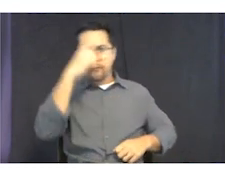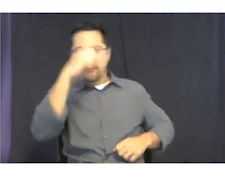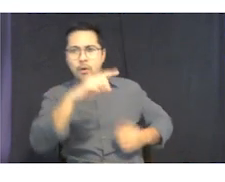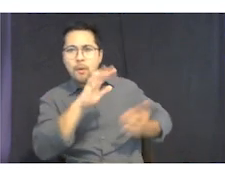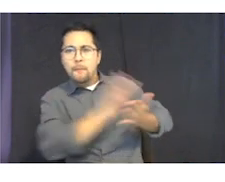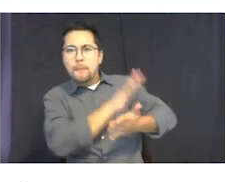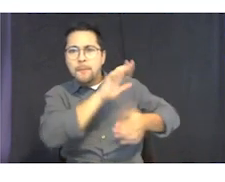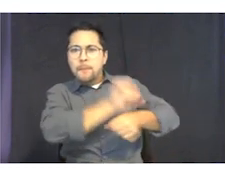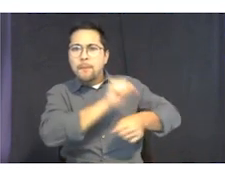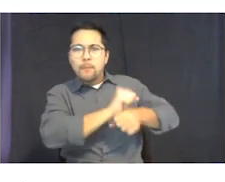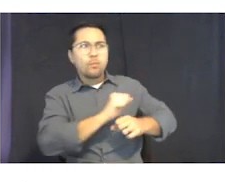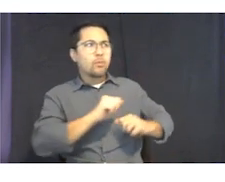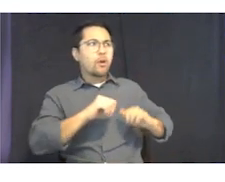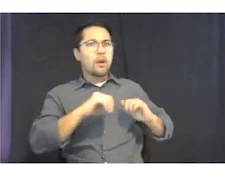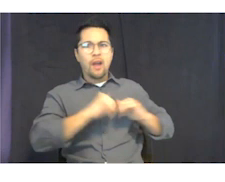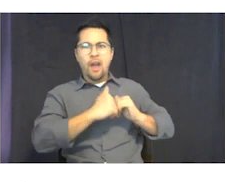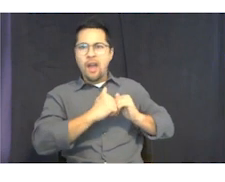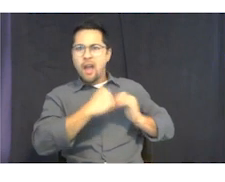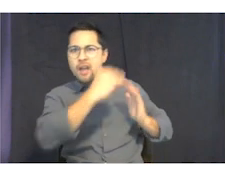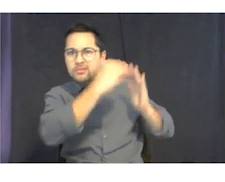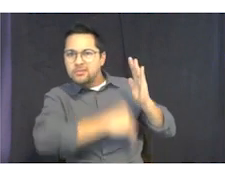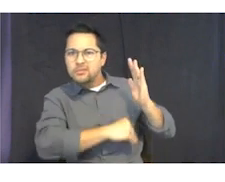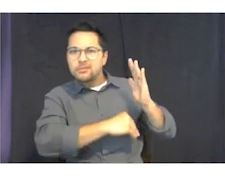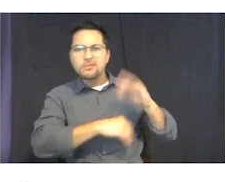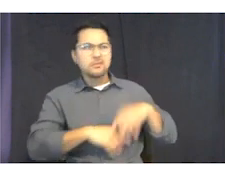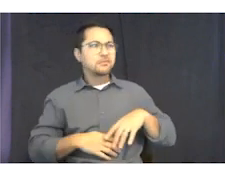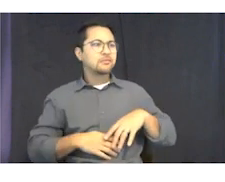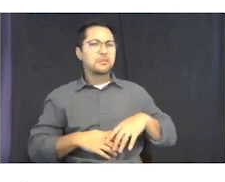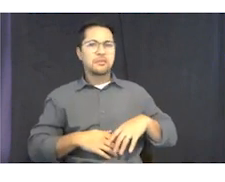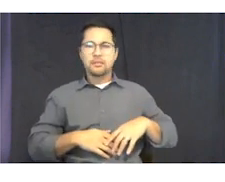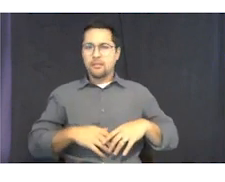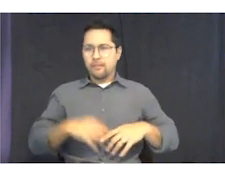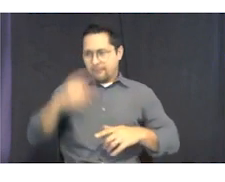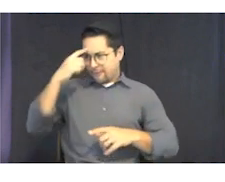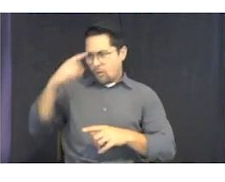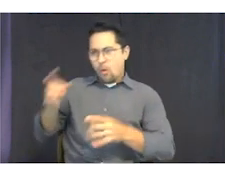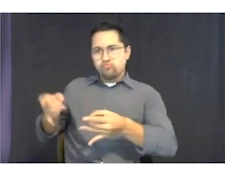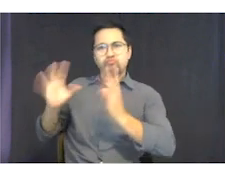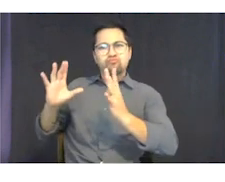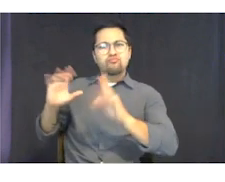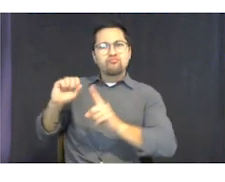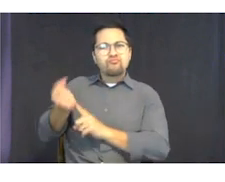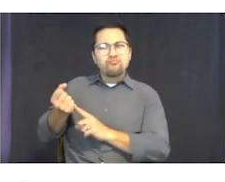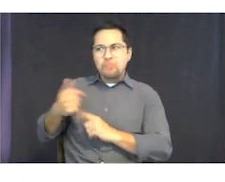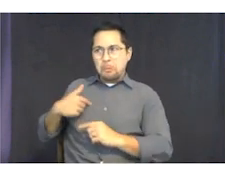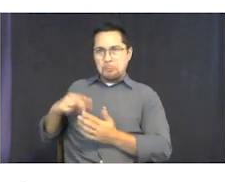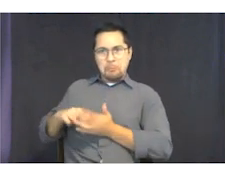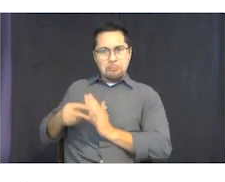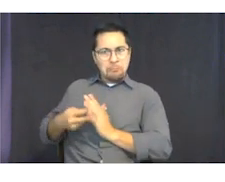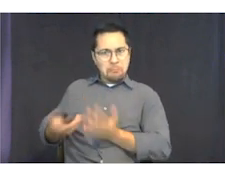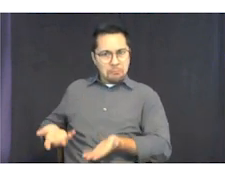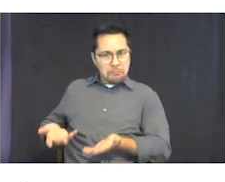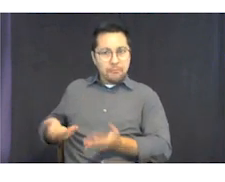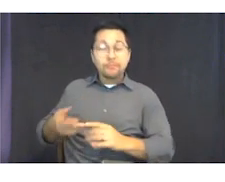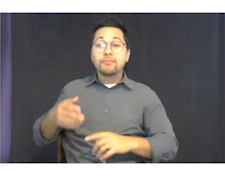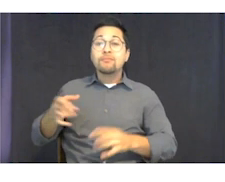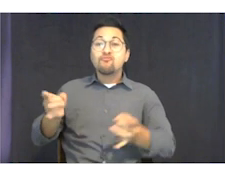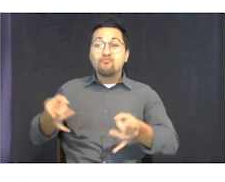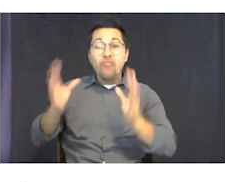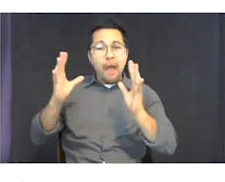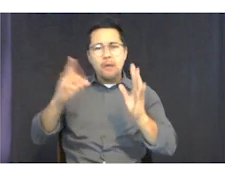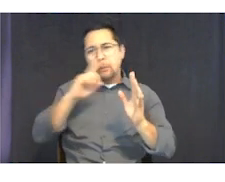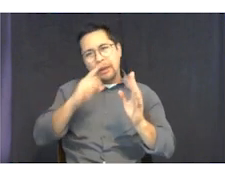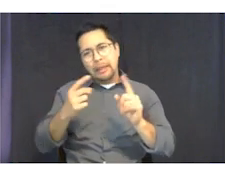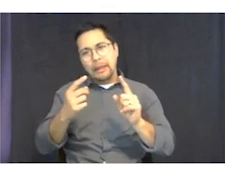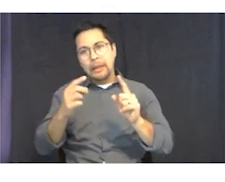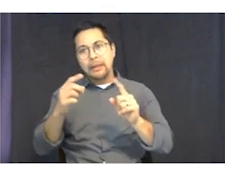paperwork out? What exactly does it mean to be in a crisis situation? Crisis is subjective. What